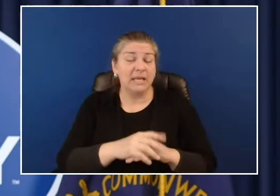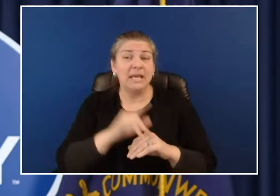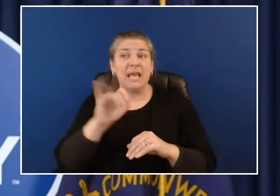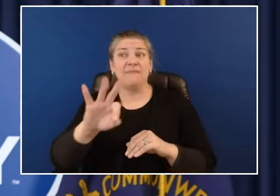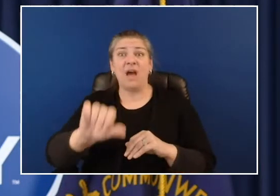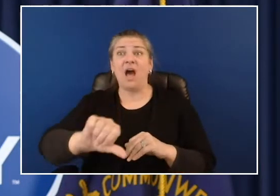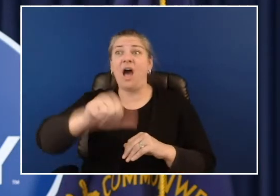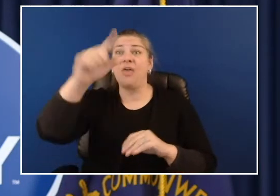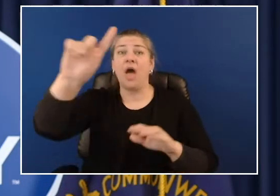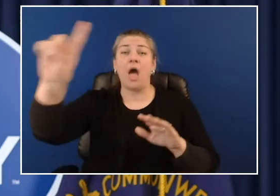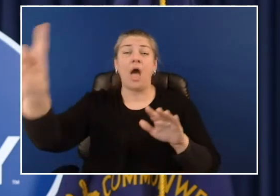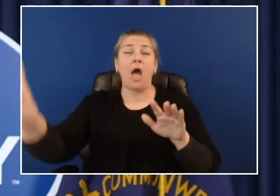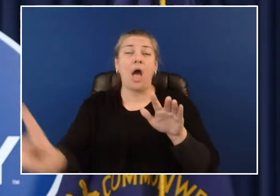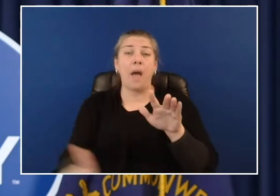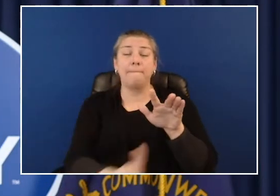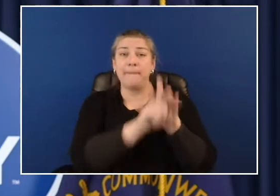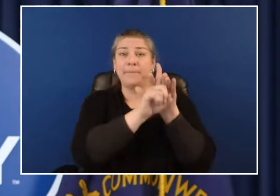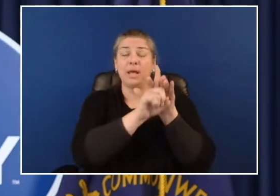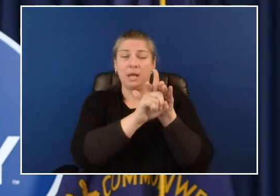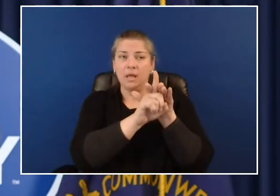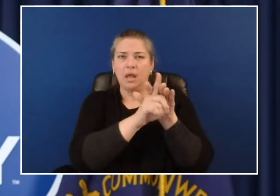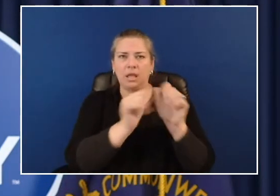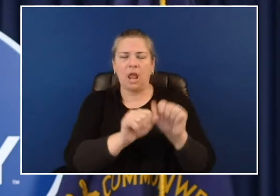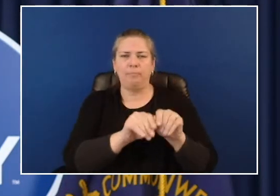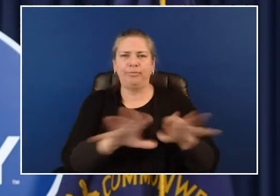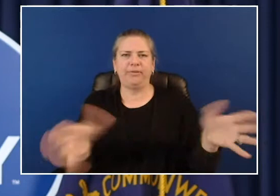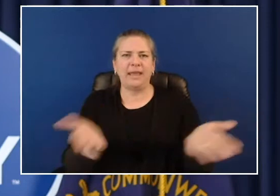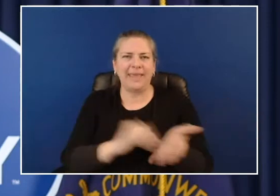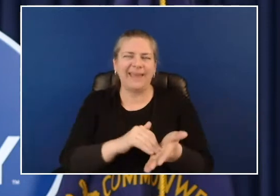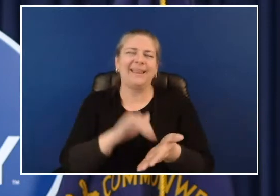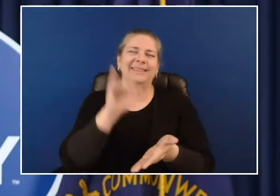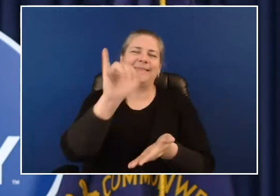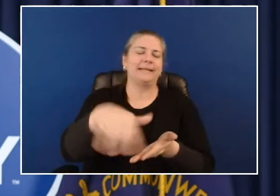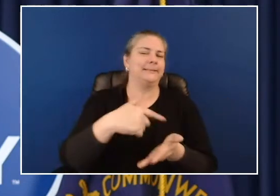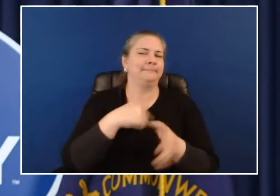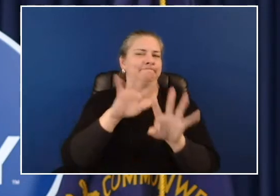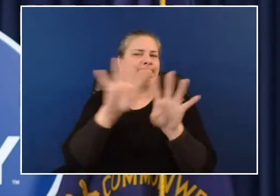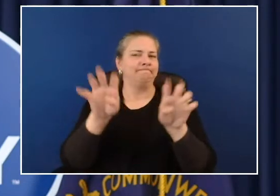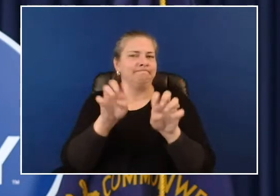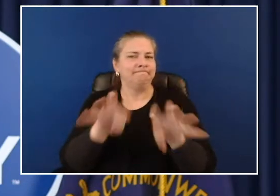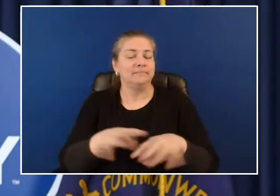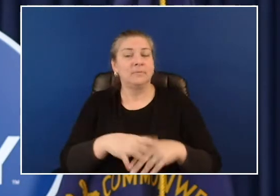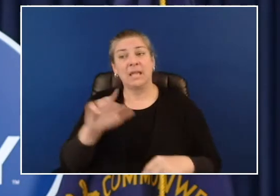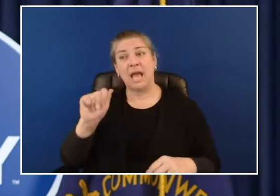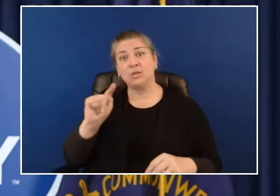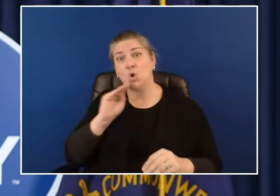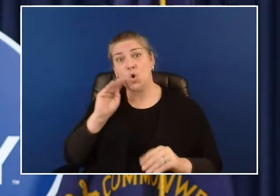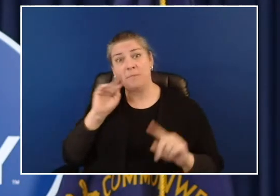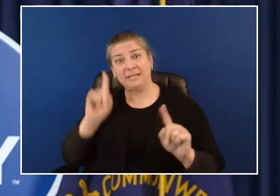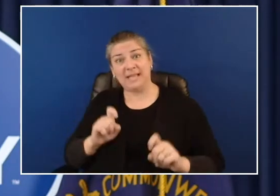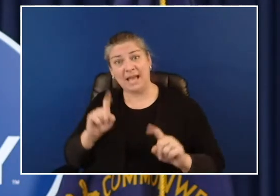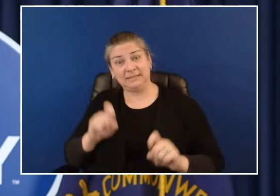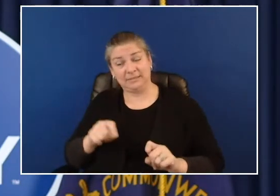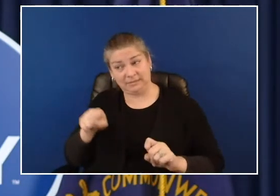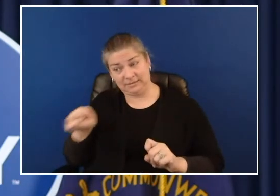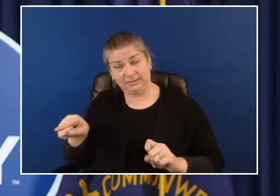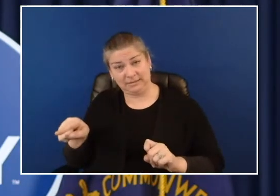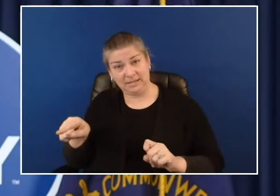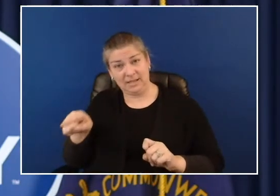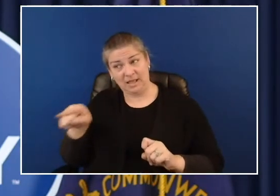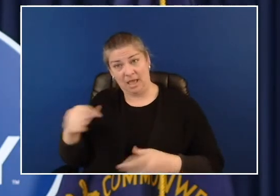it. And those are all questions that we'll see. I don't think at-home tests have the level of impact that we think with people